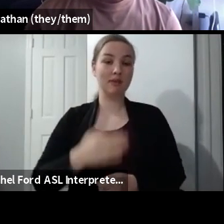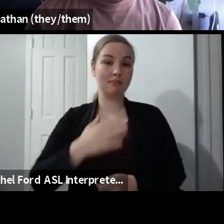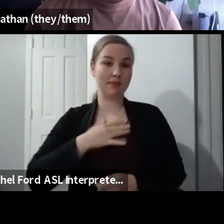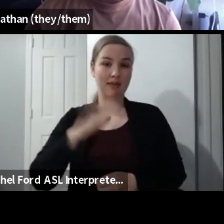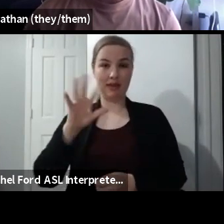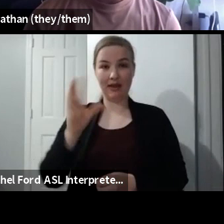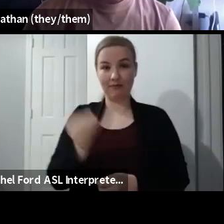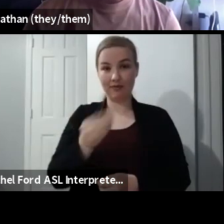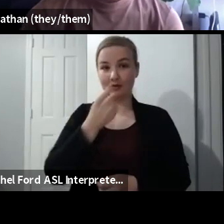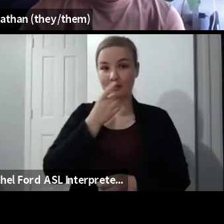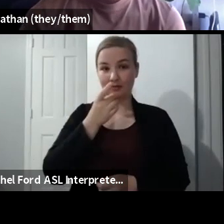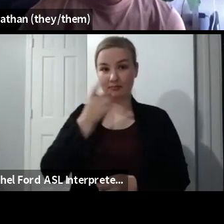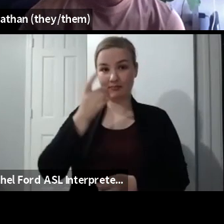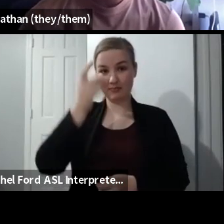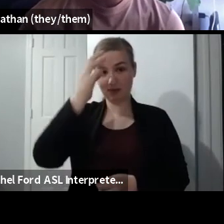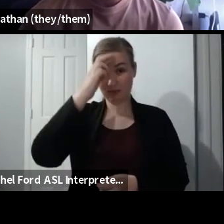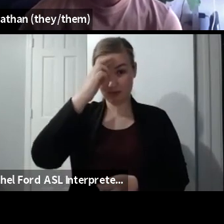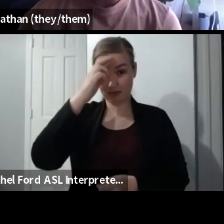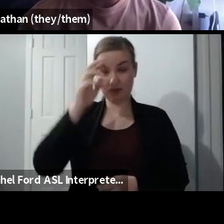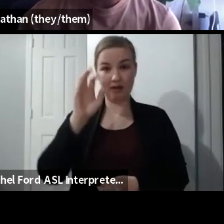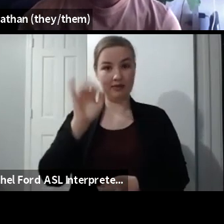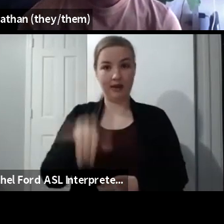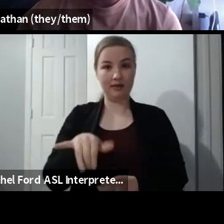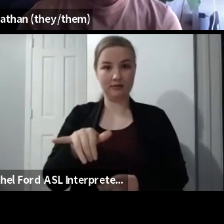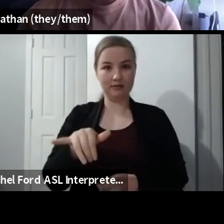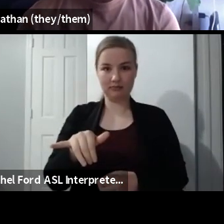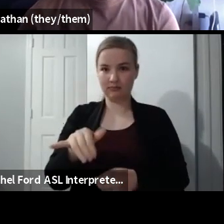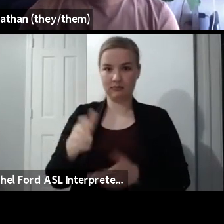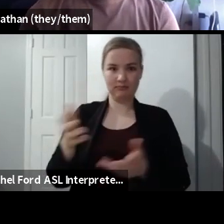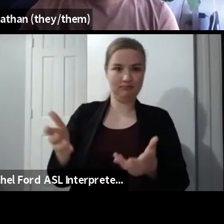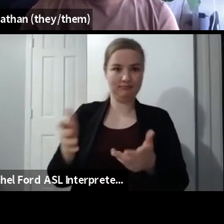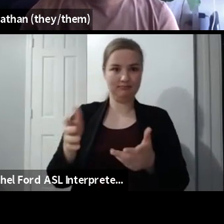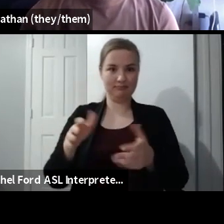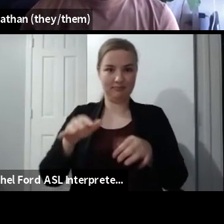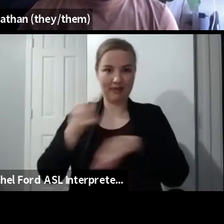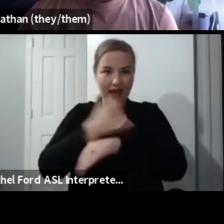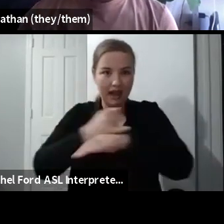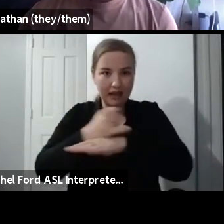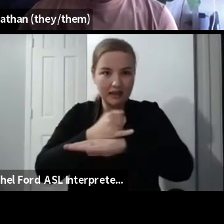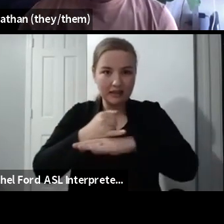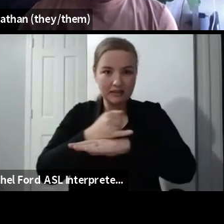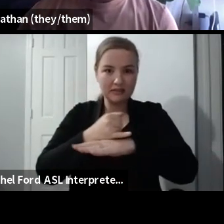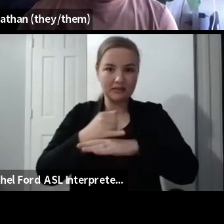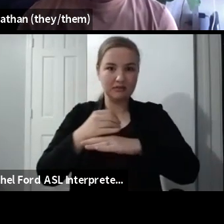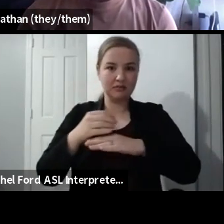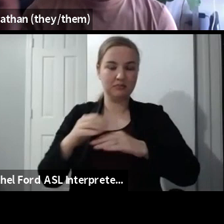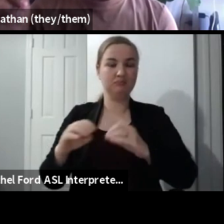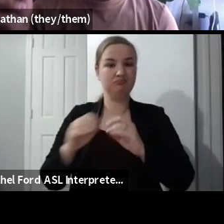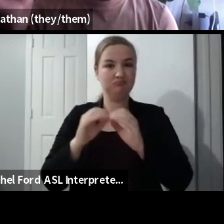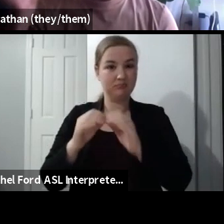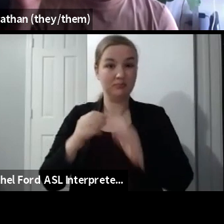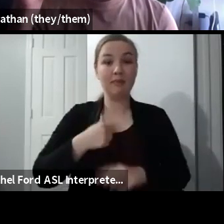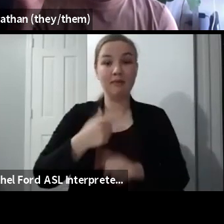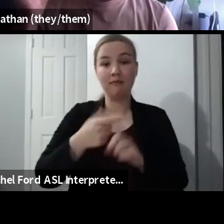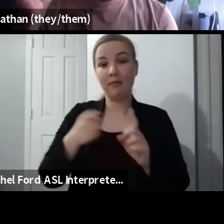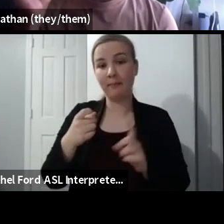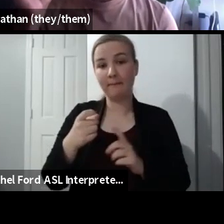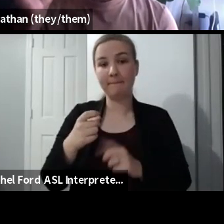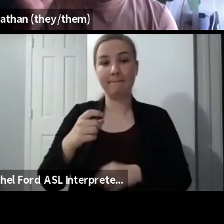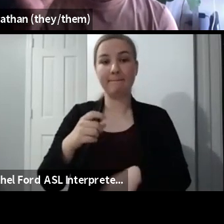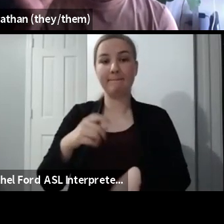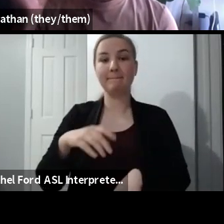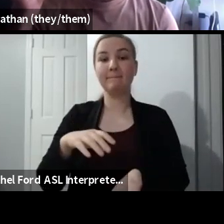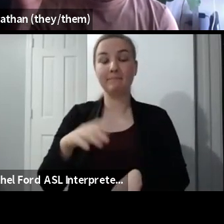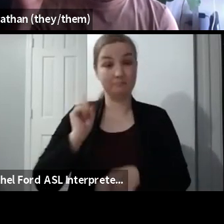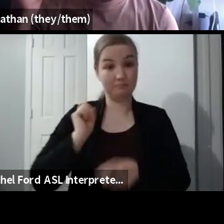a very contested space just historically on that island. I'm from a place called Castanuela, which is in Spanish we